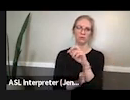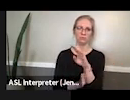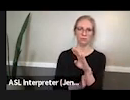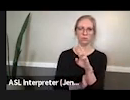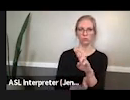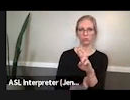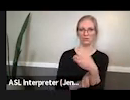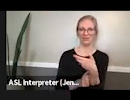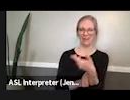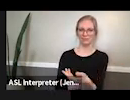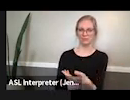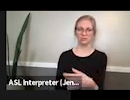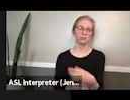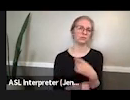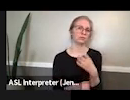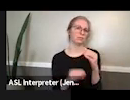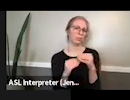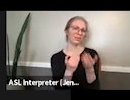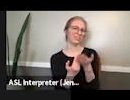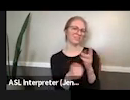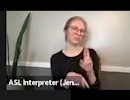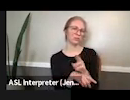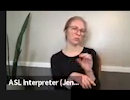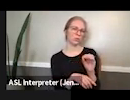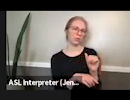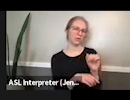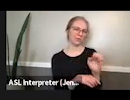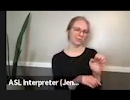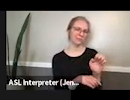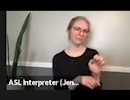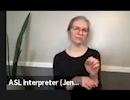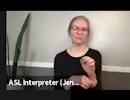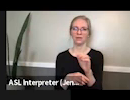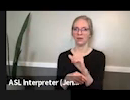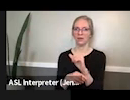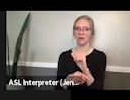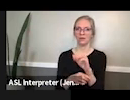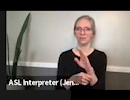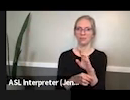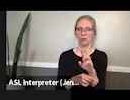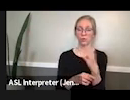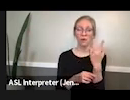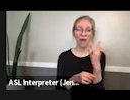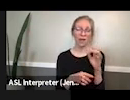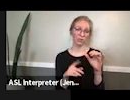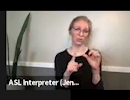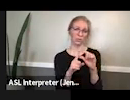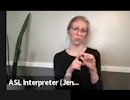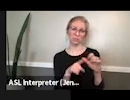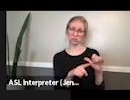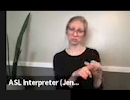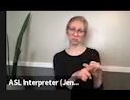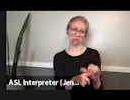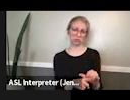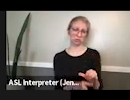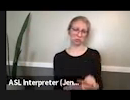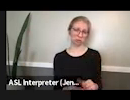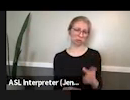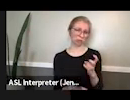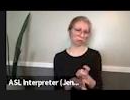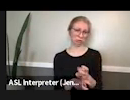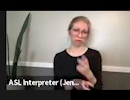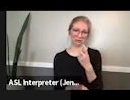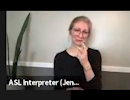I think it's easier to use OAE and AABR because the words are just cumbersome. OAEs are